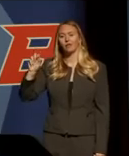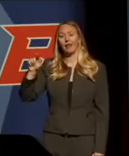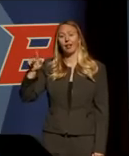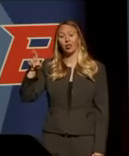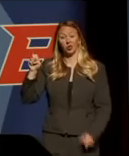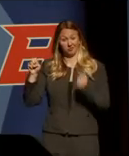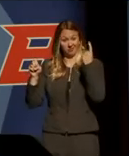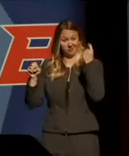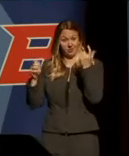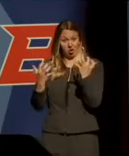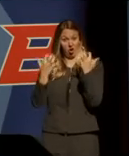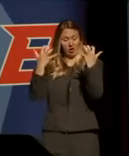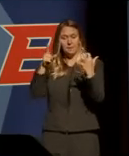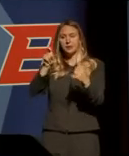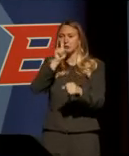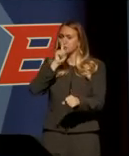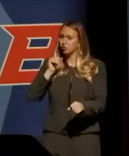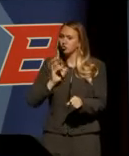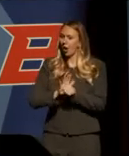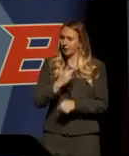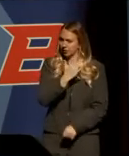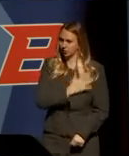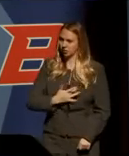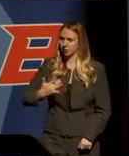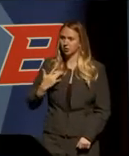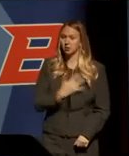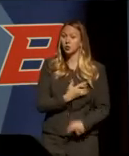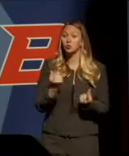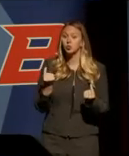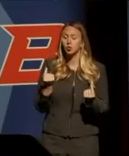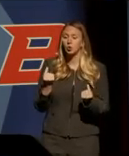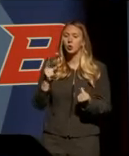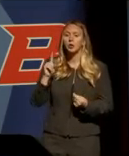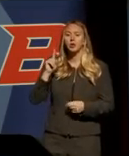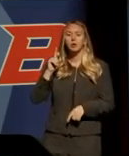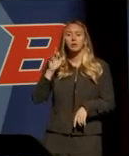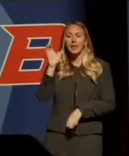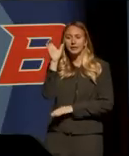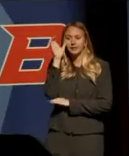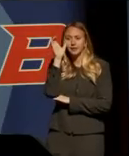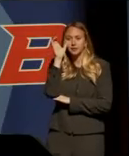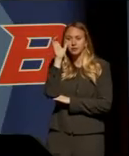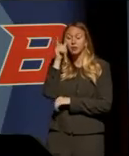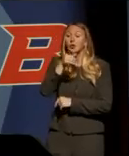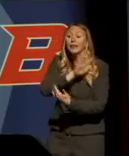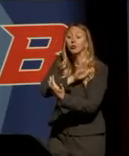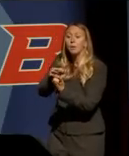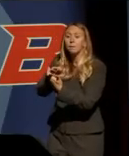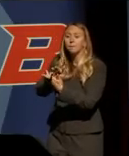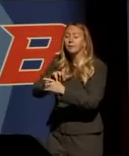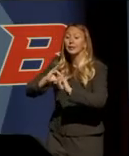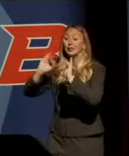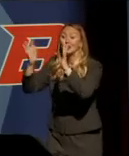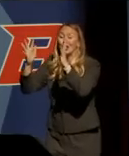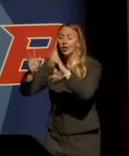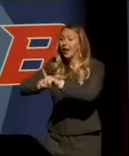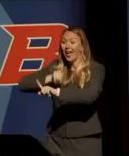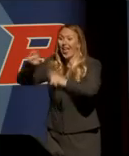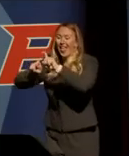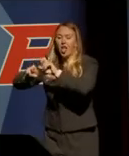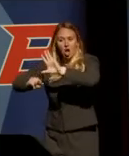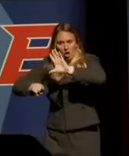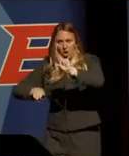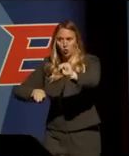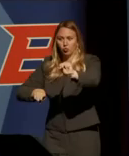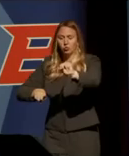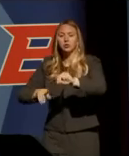listen, not question, not interrupt, not cheer, just listen. I